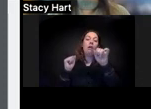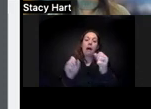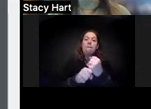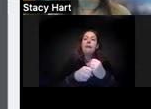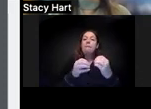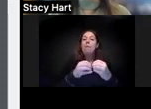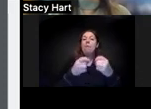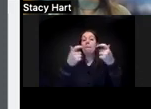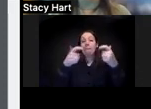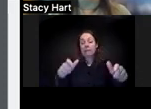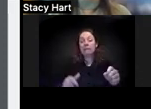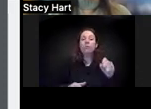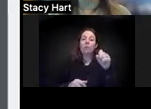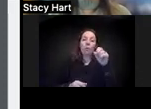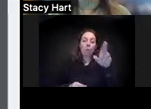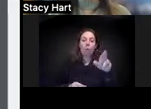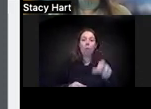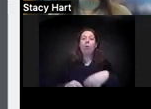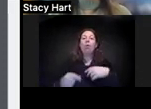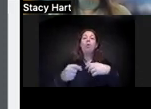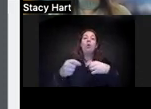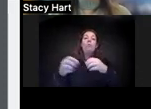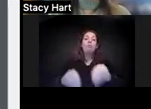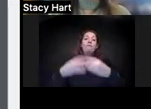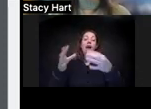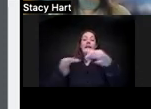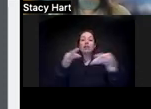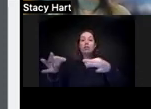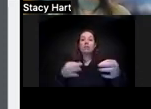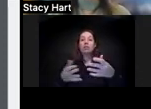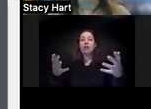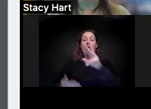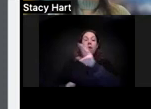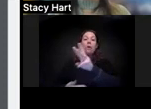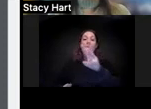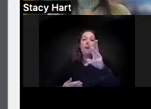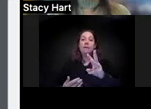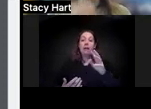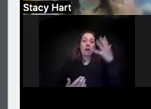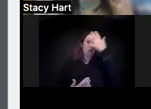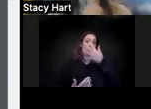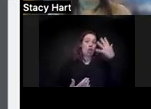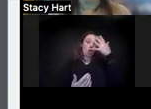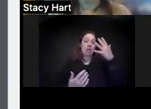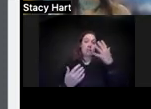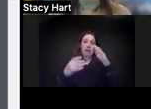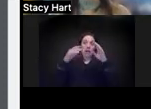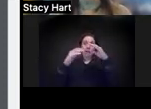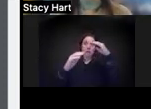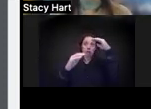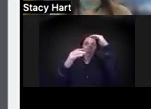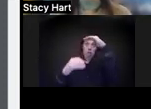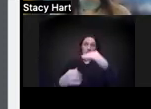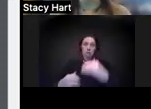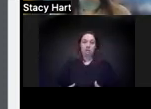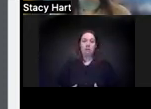websites and other online media. If it's important enough to use and it's important